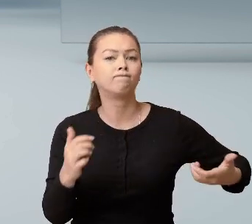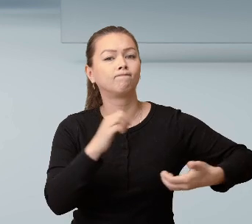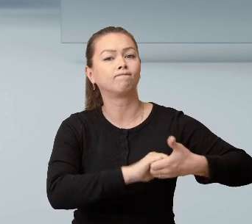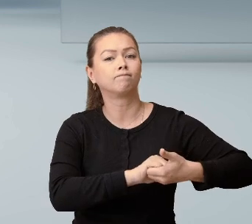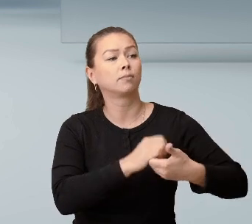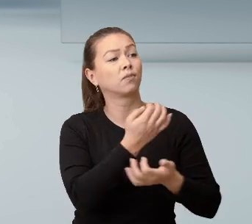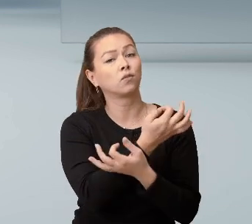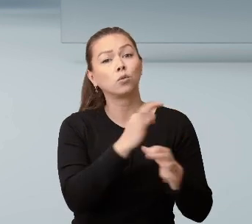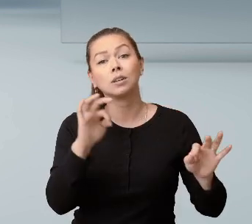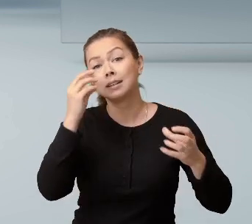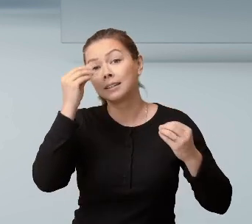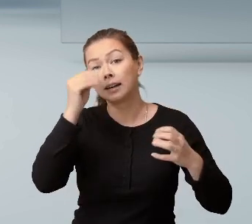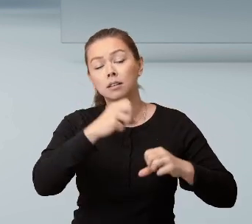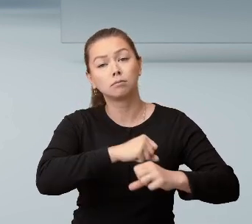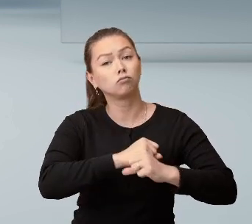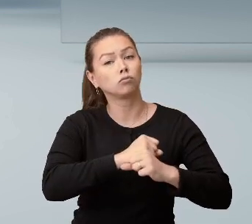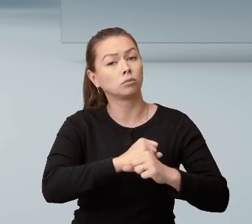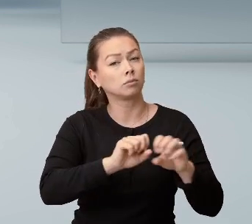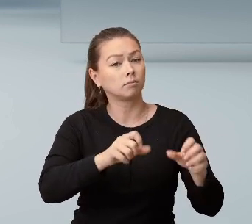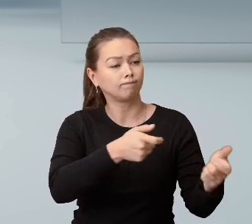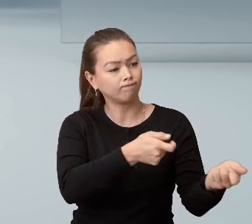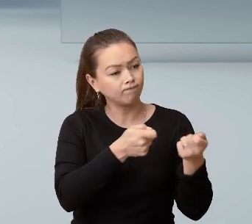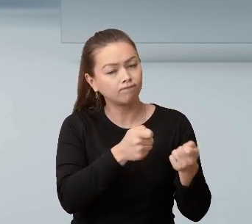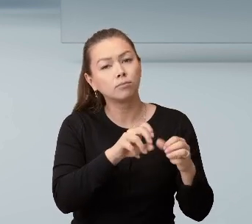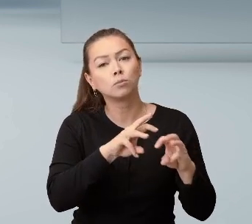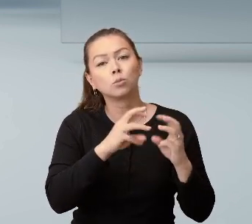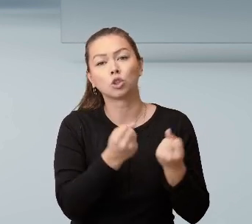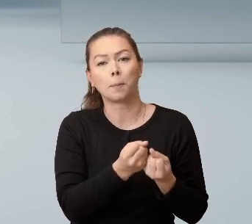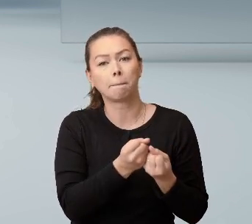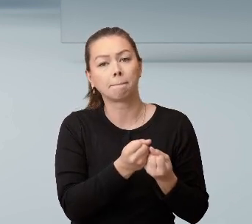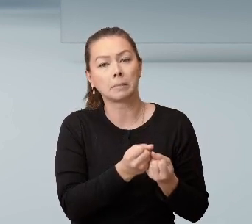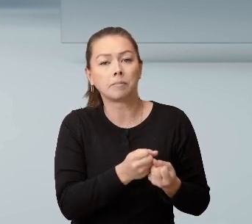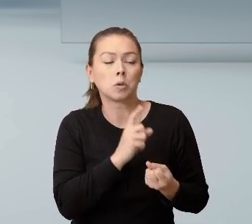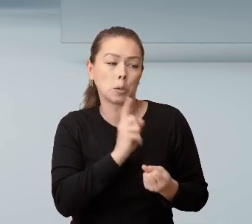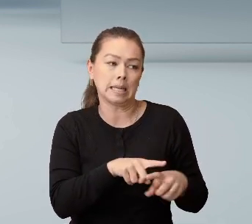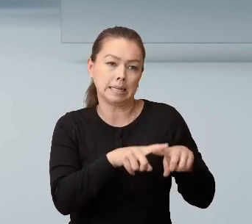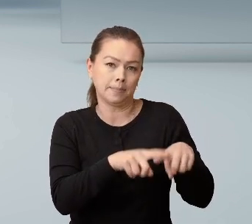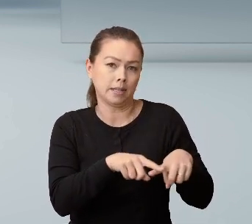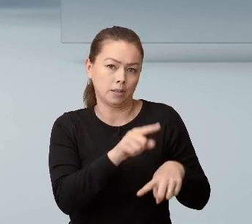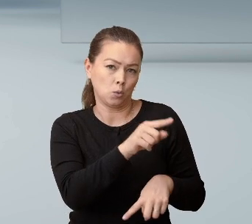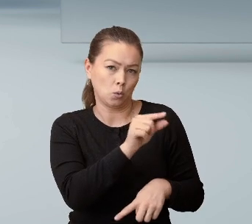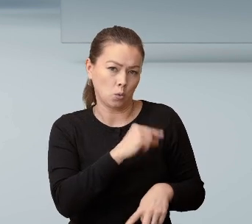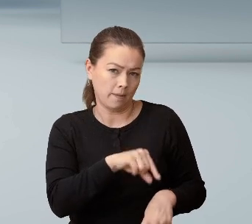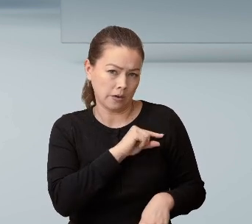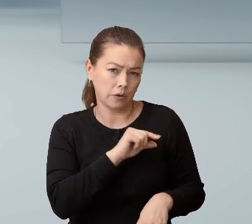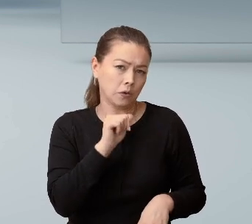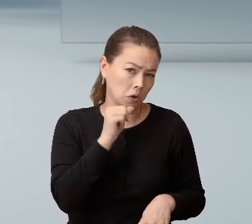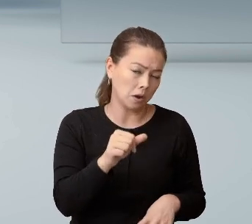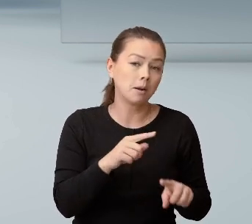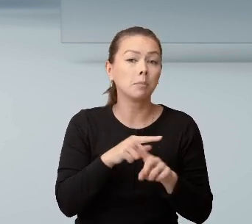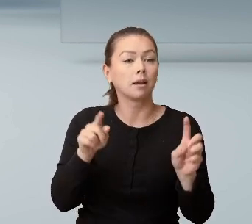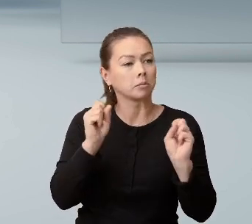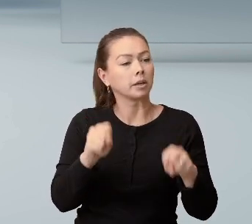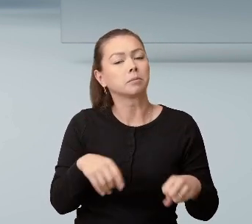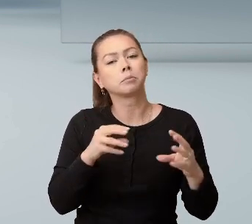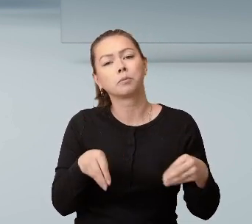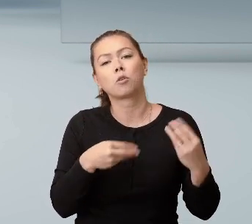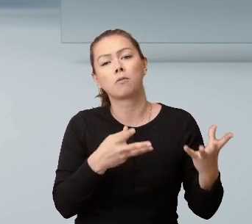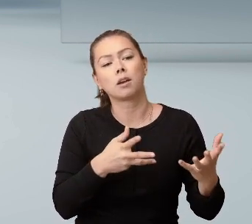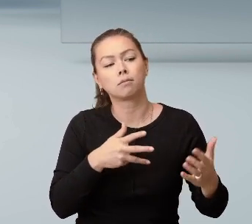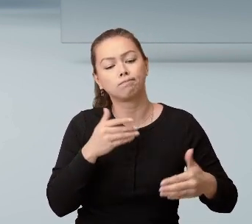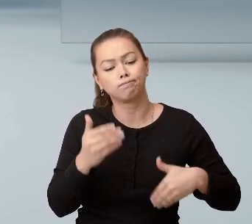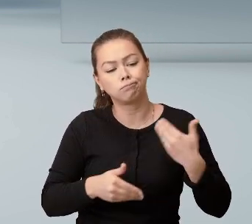customers a free data security engagement workshop based on eligibility to be able to provide you a